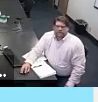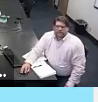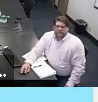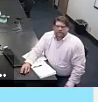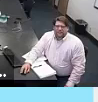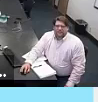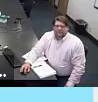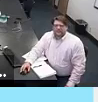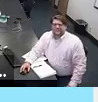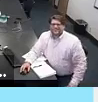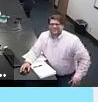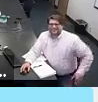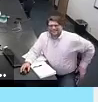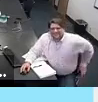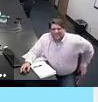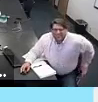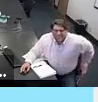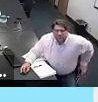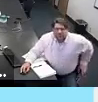I'll click it again.